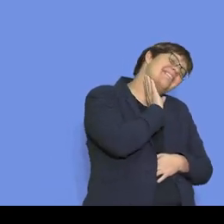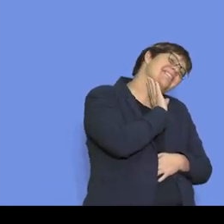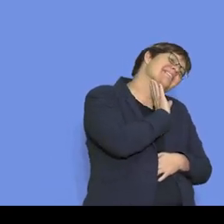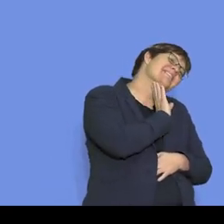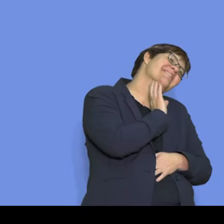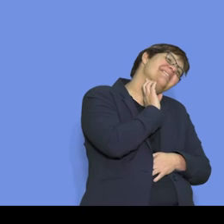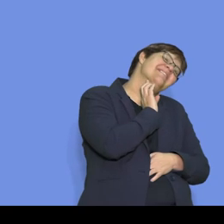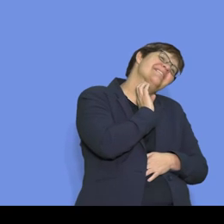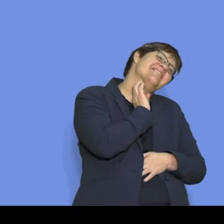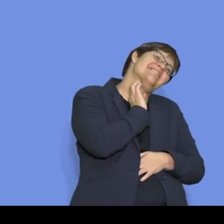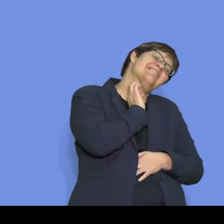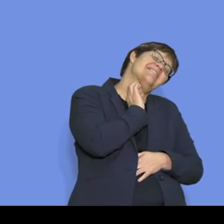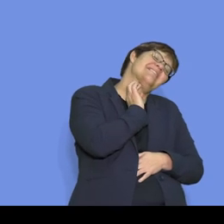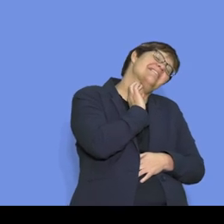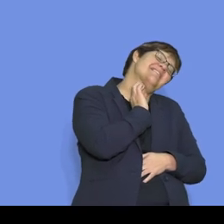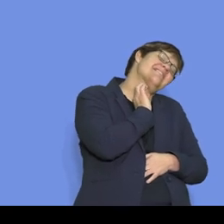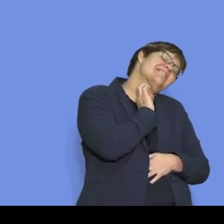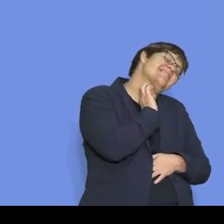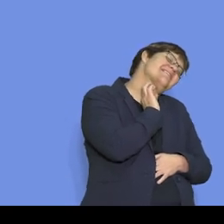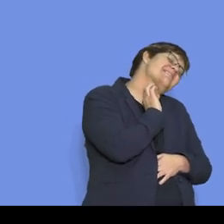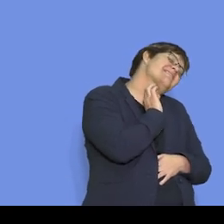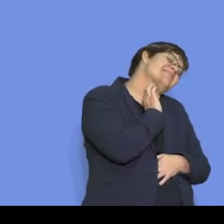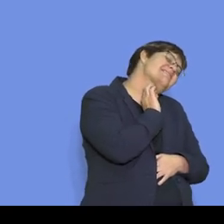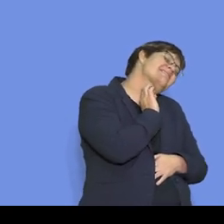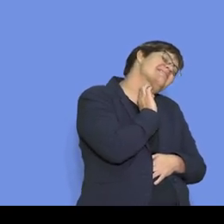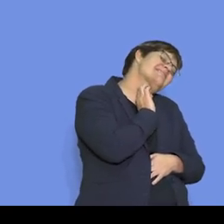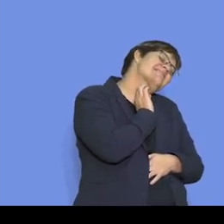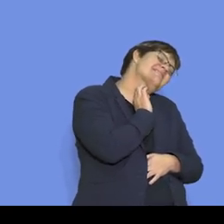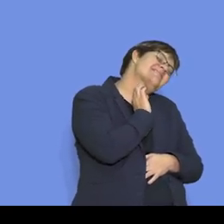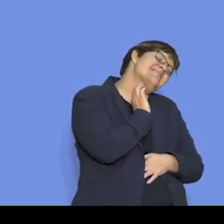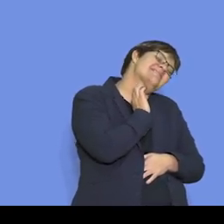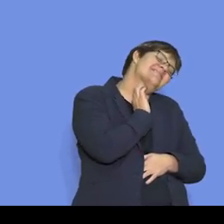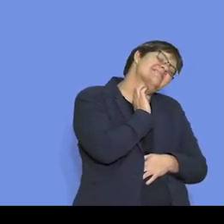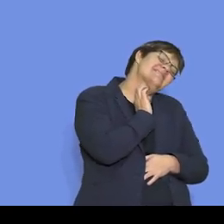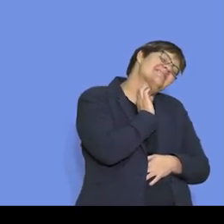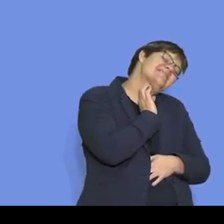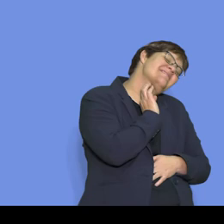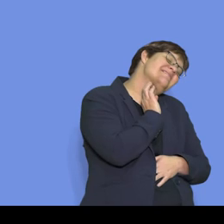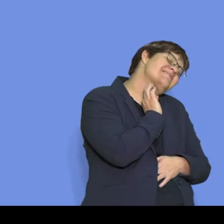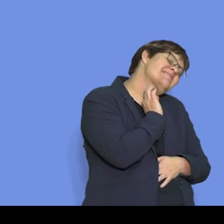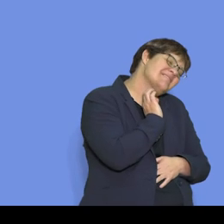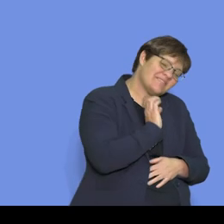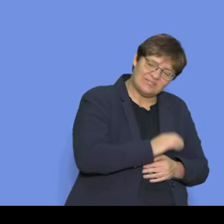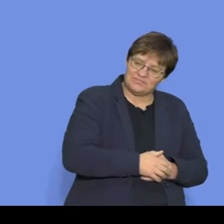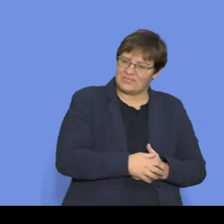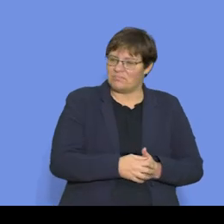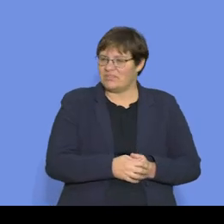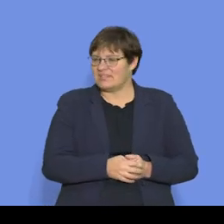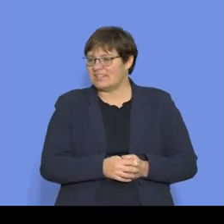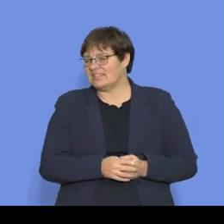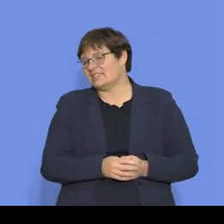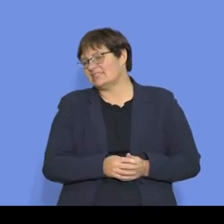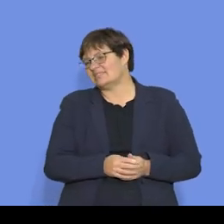Yeah, I still have 2 minutes, but it's fine. Have I still got 2 minutes? Yeah, but it's fine. We can end it then. We can just go back to